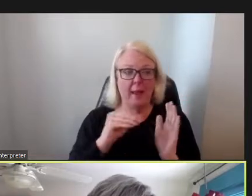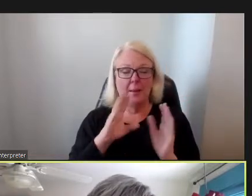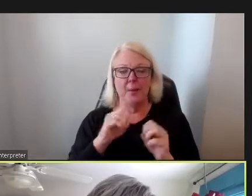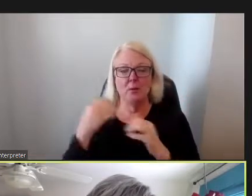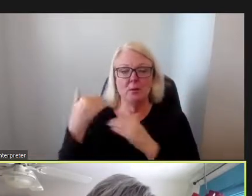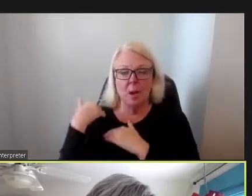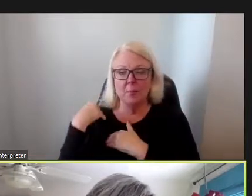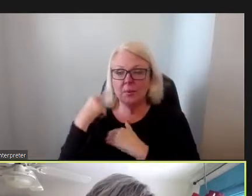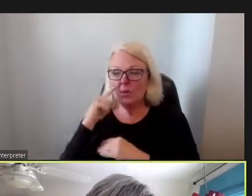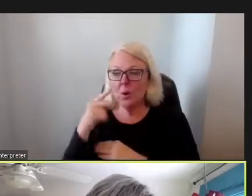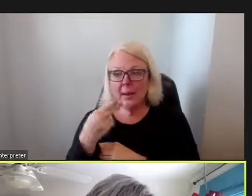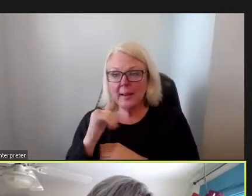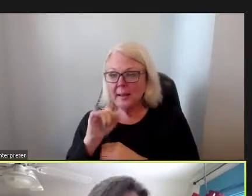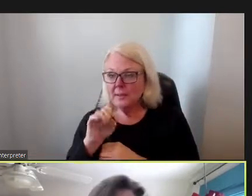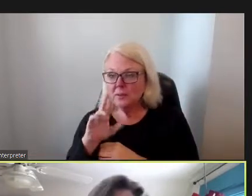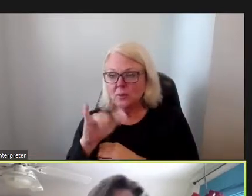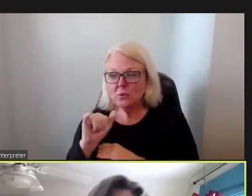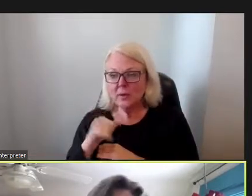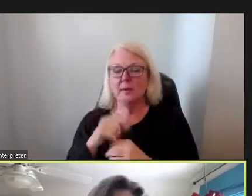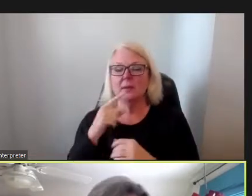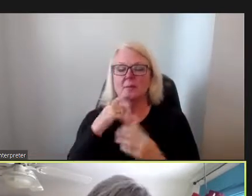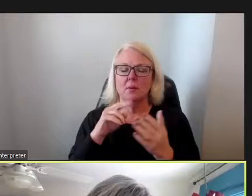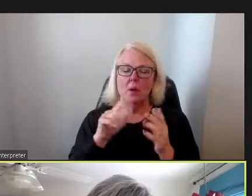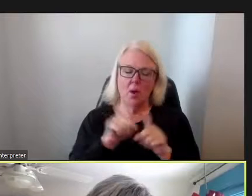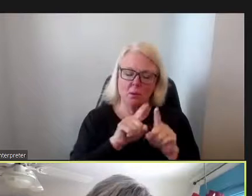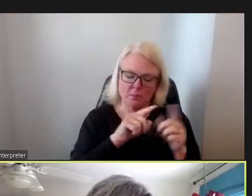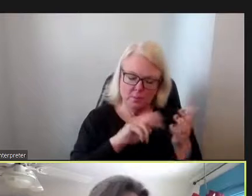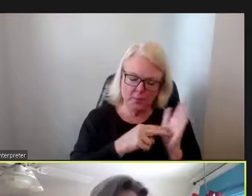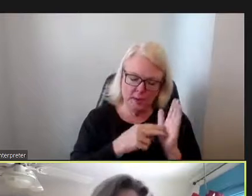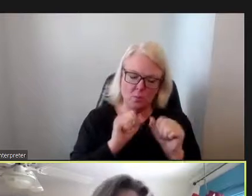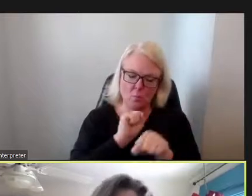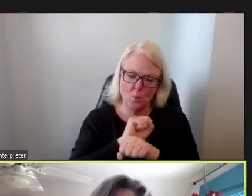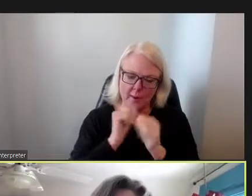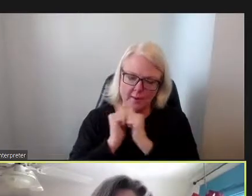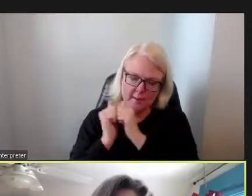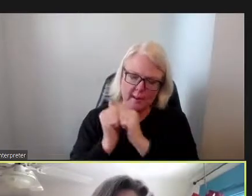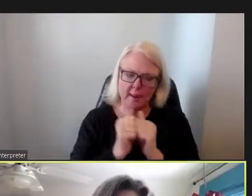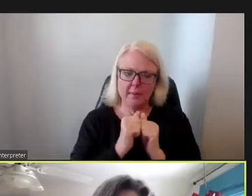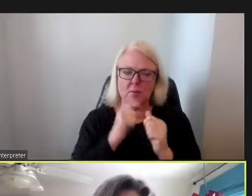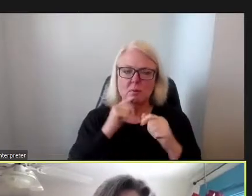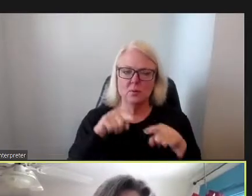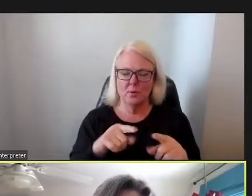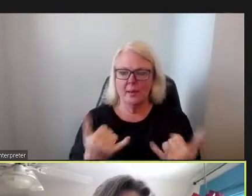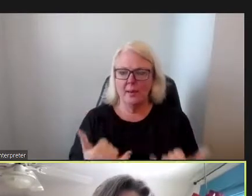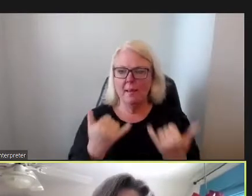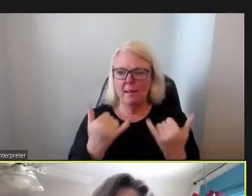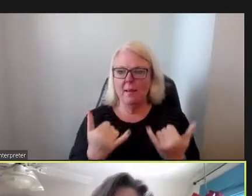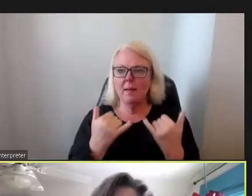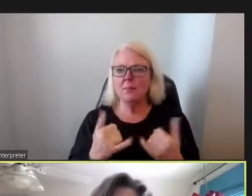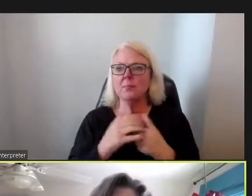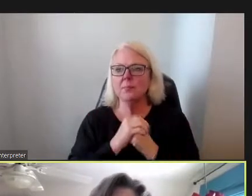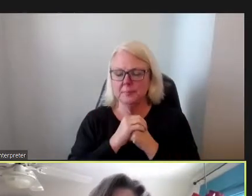history. It also means continuing to work in solidarity in the present.